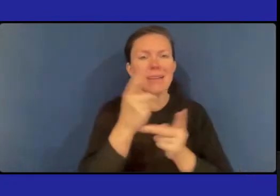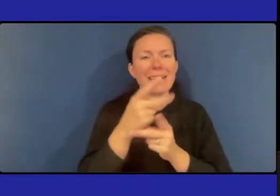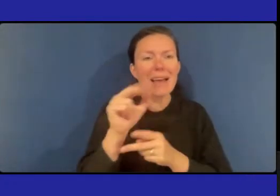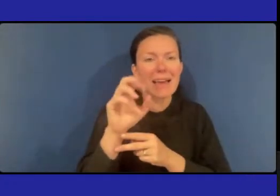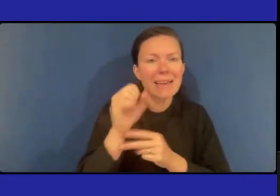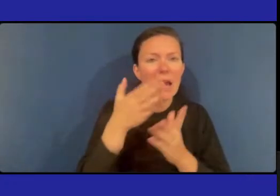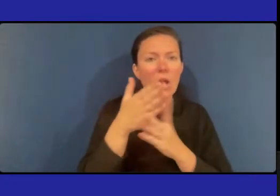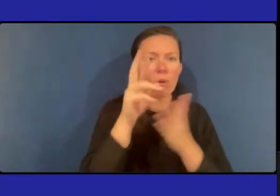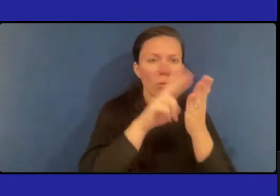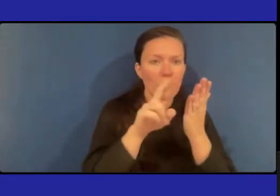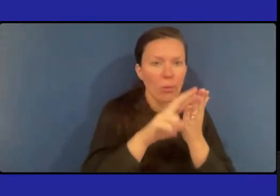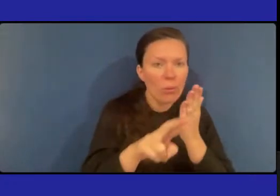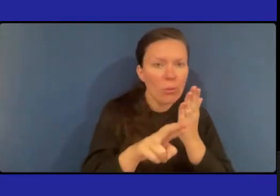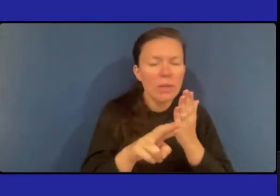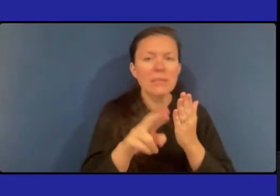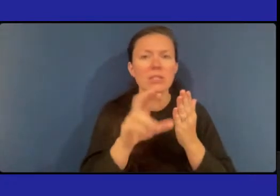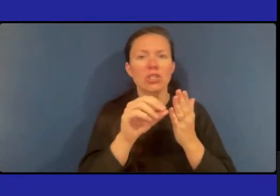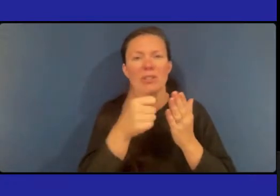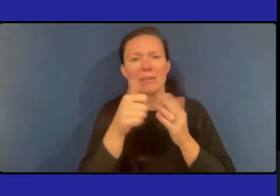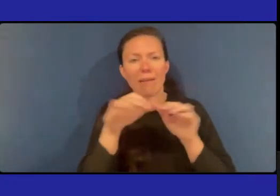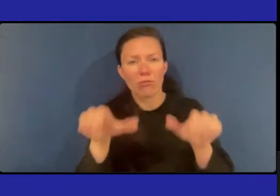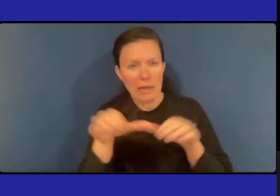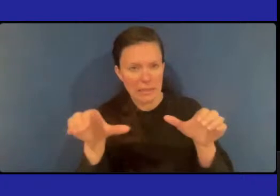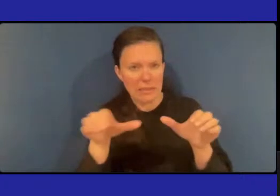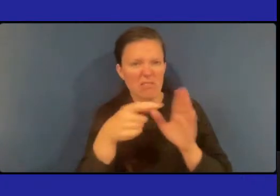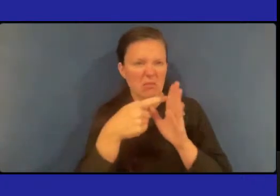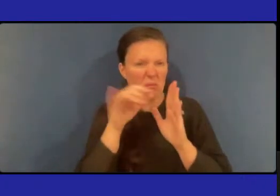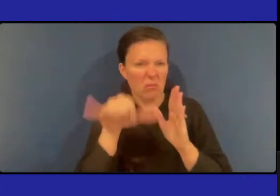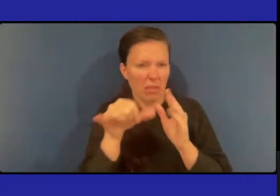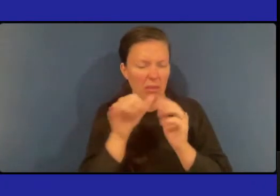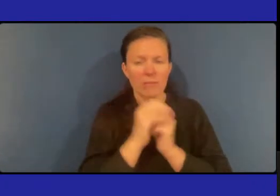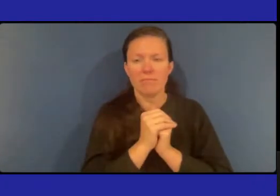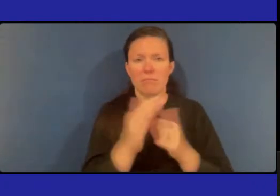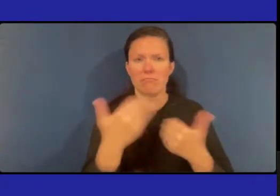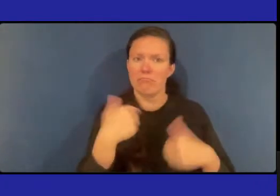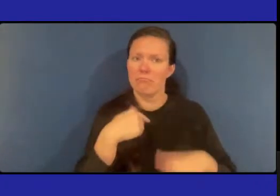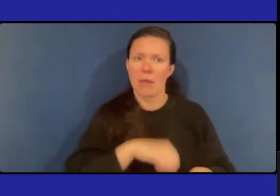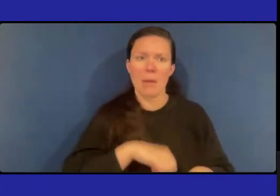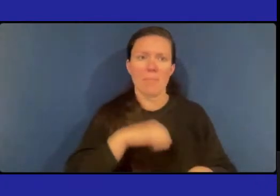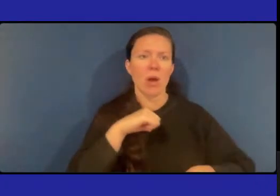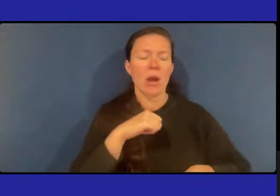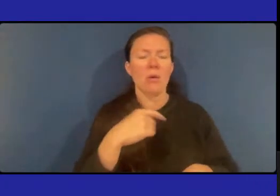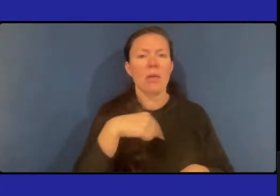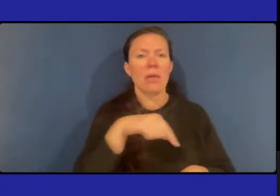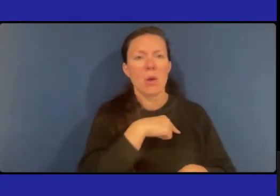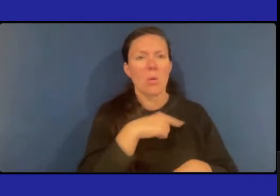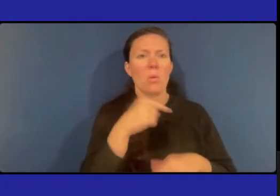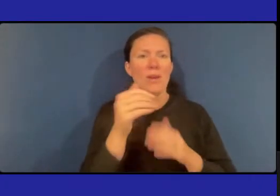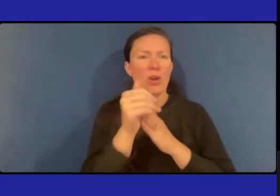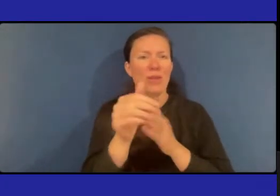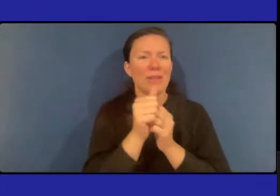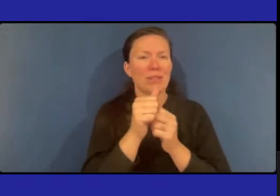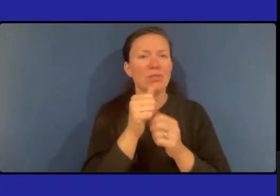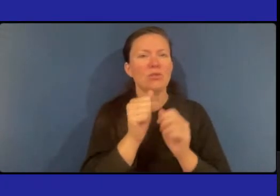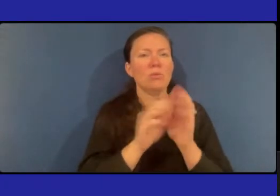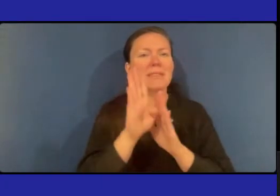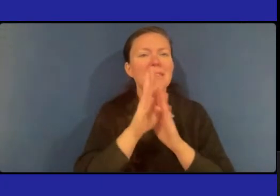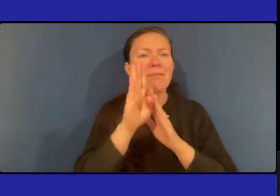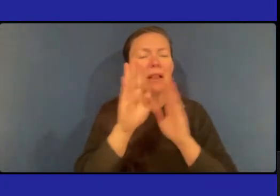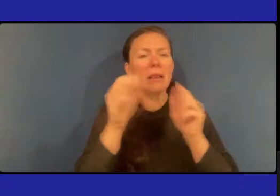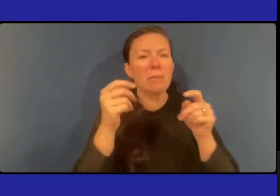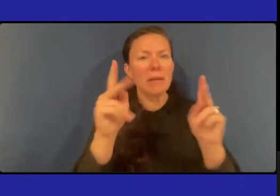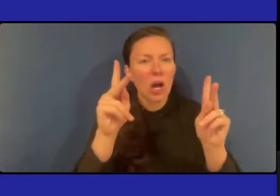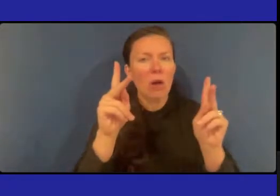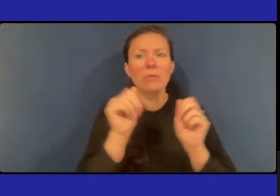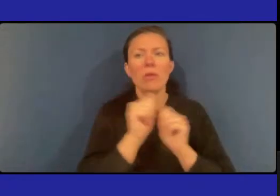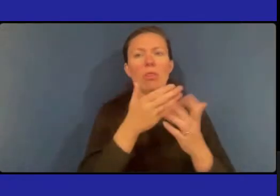research and scholarly activities. And I'm very proud of the fact that we are absolutely leaders in creating opportunities through our